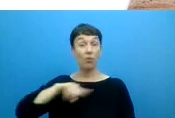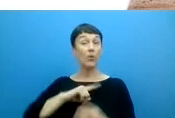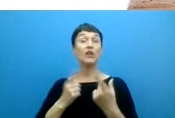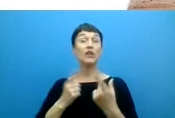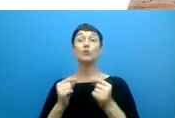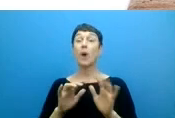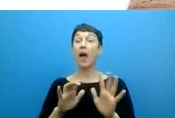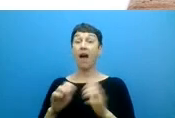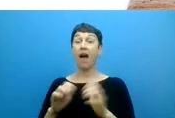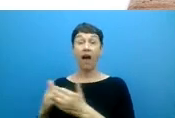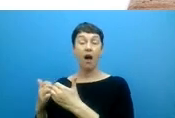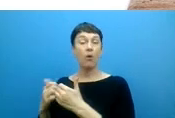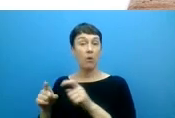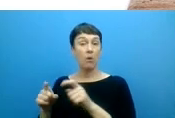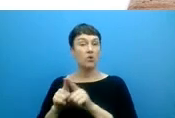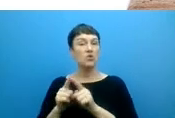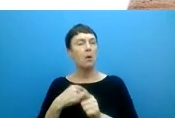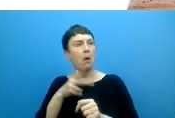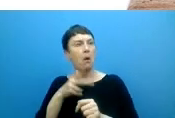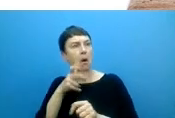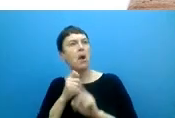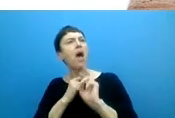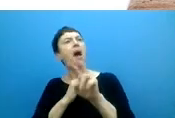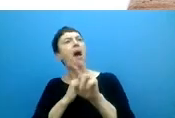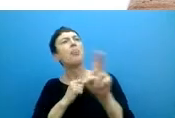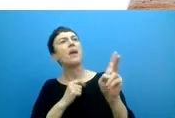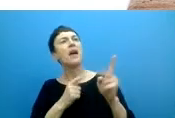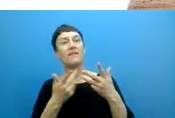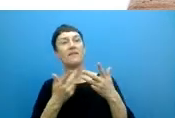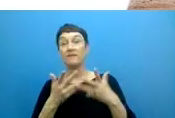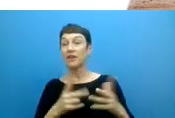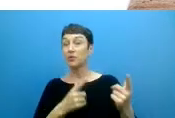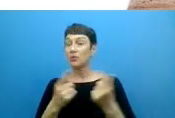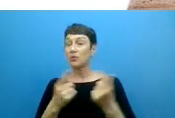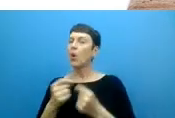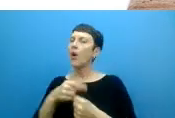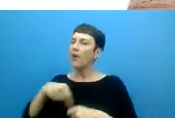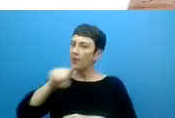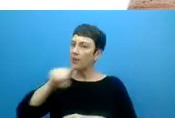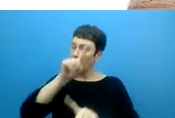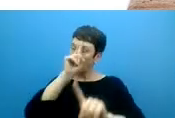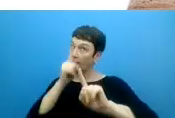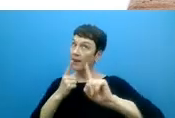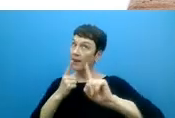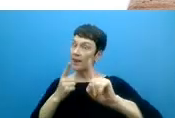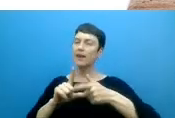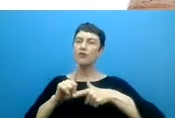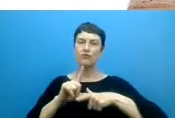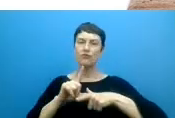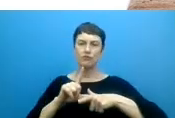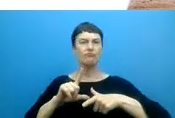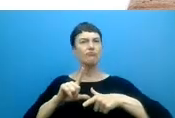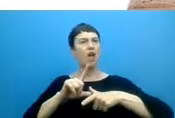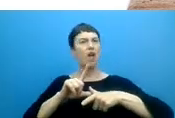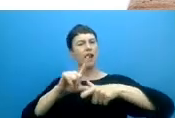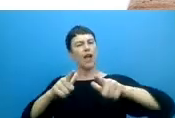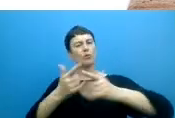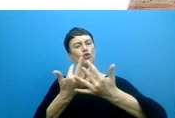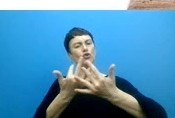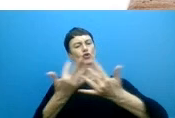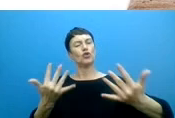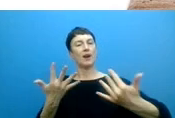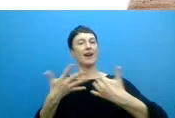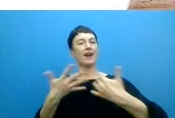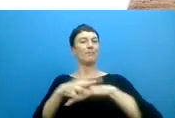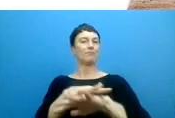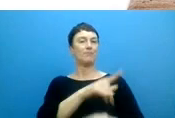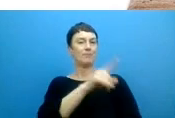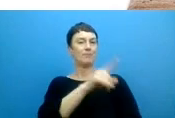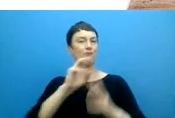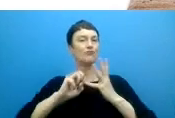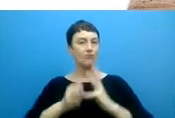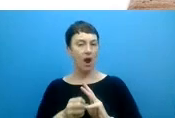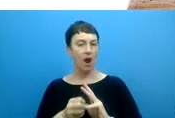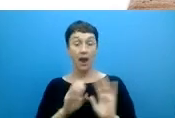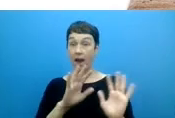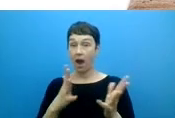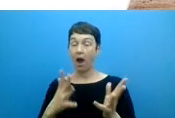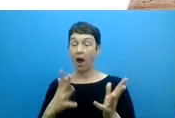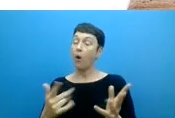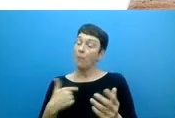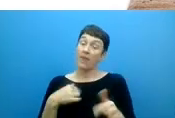heard other communities implementing as well in their pursuit to integrate multilingualism and honoring multilingualism into the